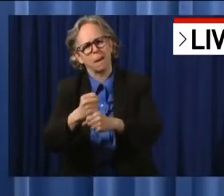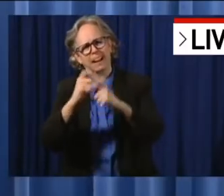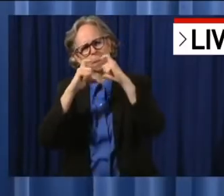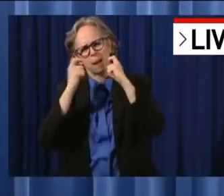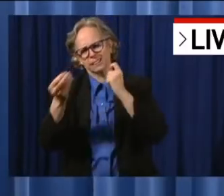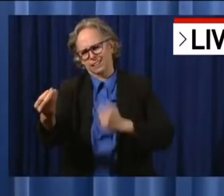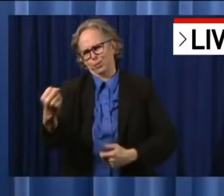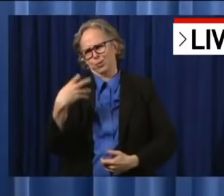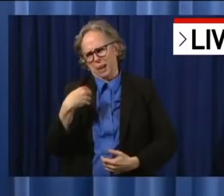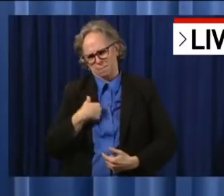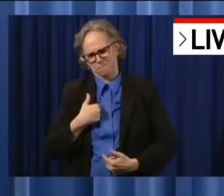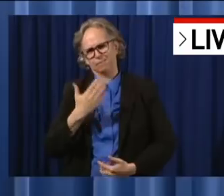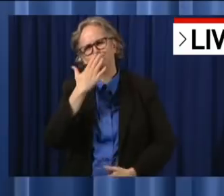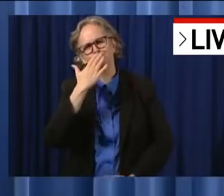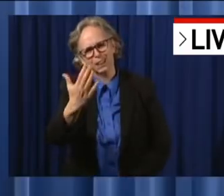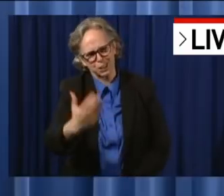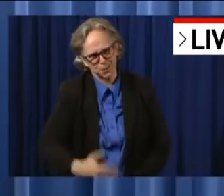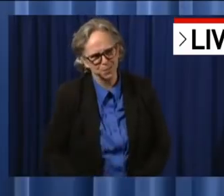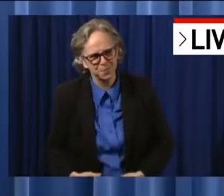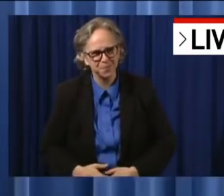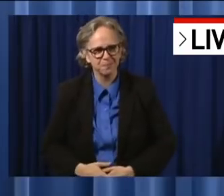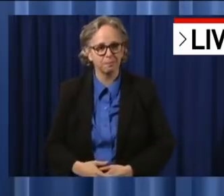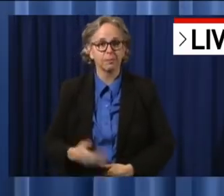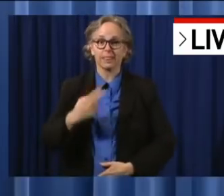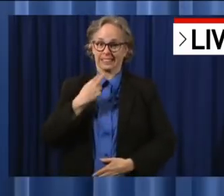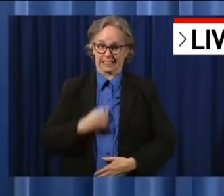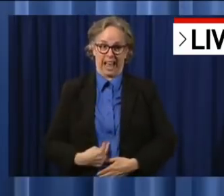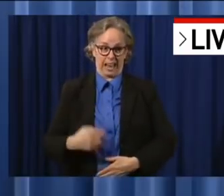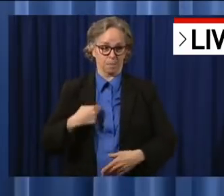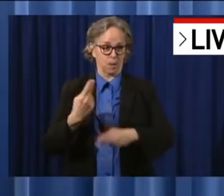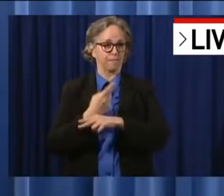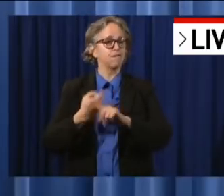for doing that. I'm wearing a tie today from Bluffton